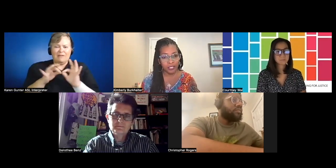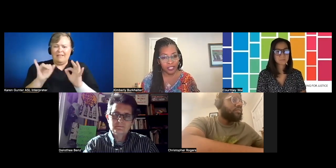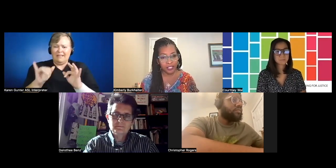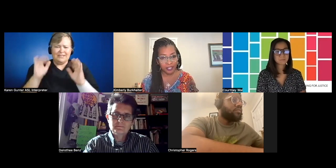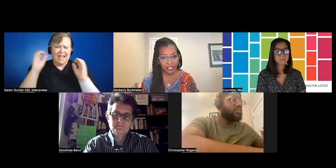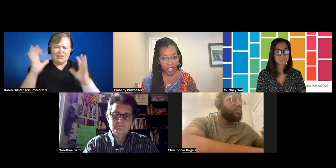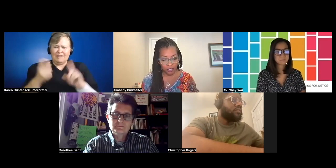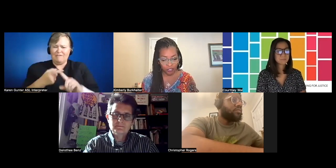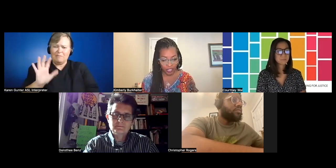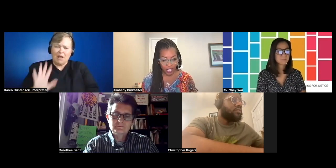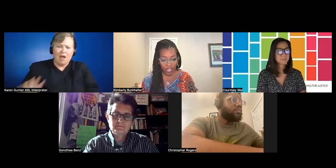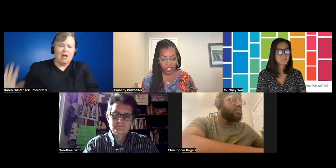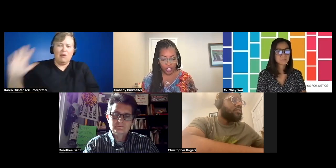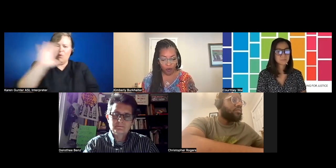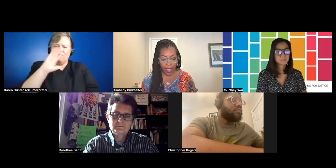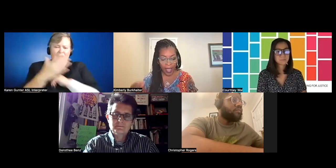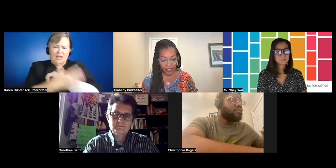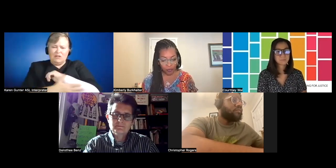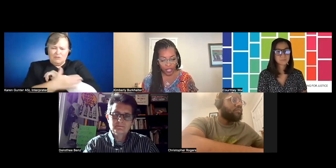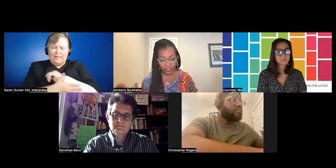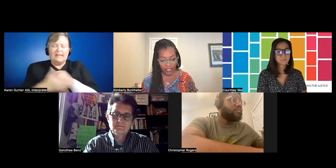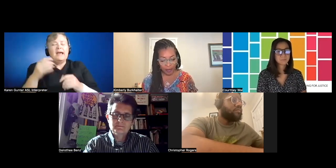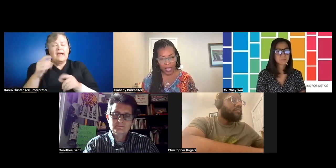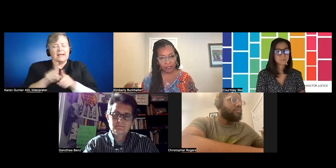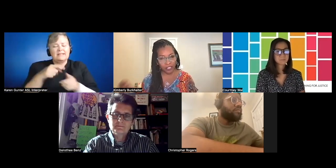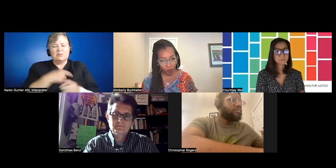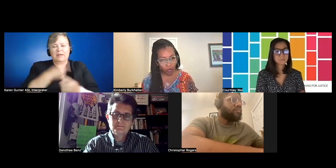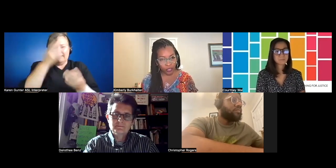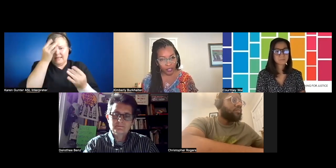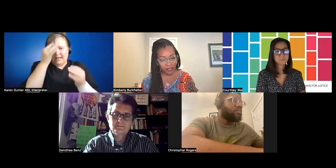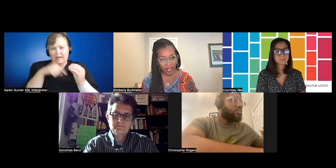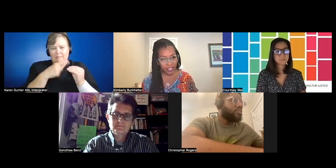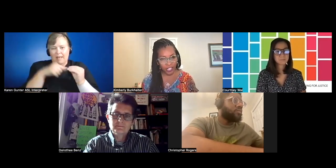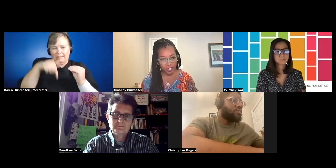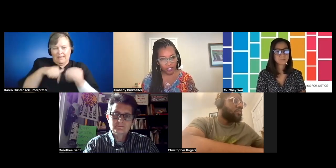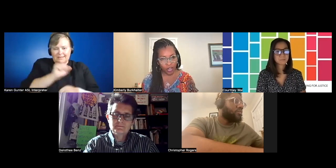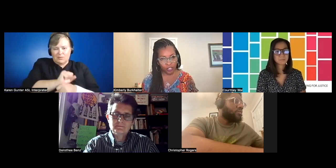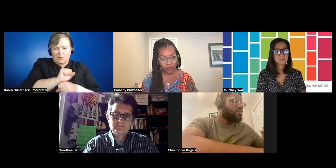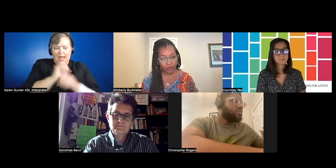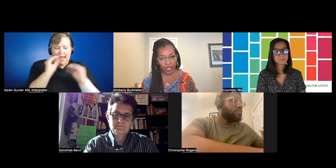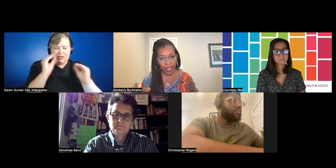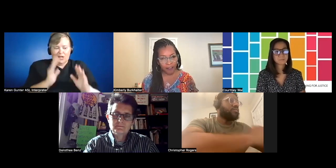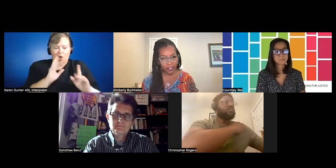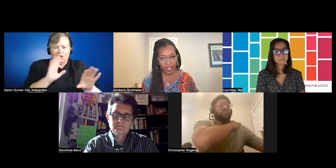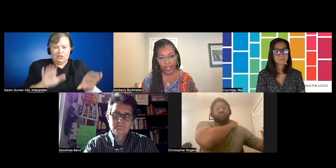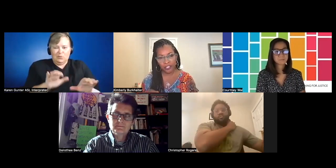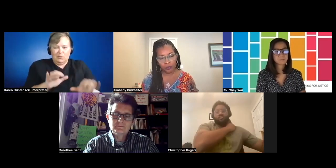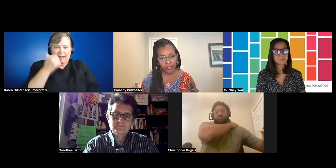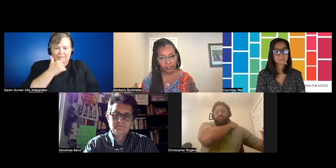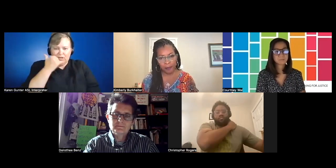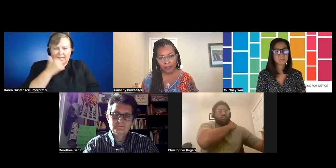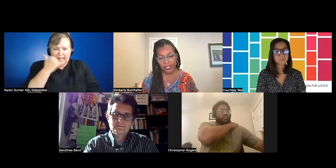across this country. So as we think about this work that educators are doing every day